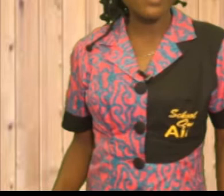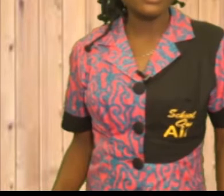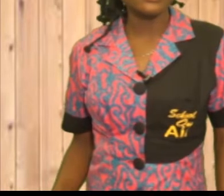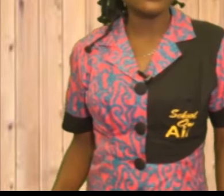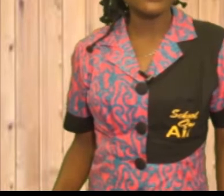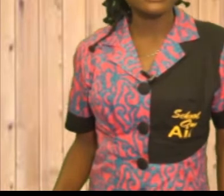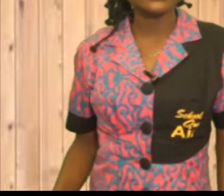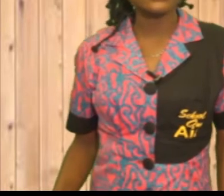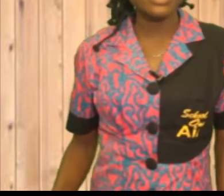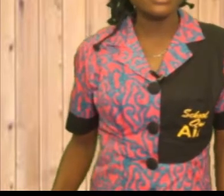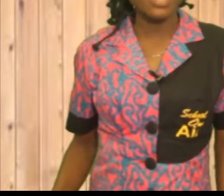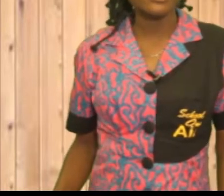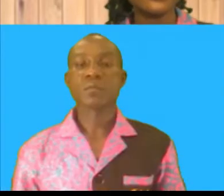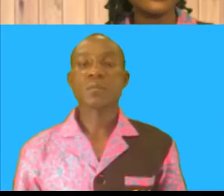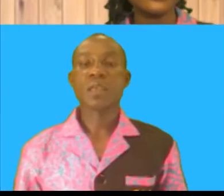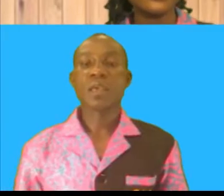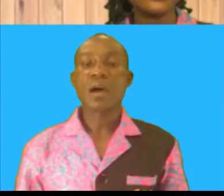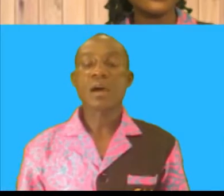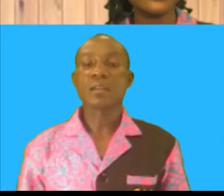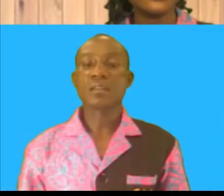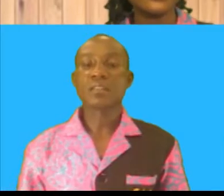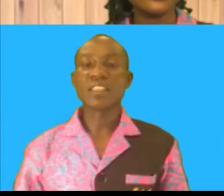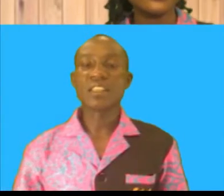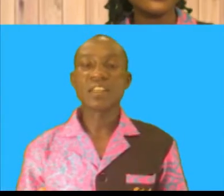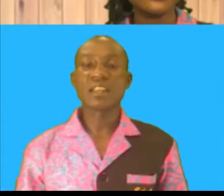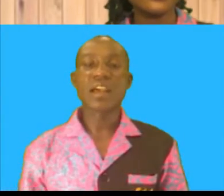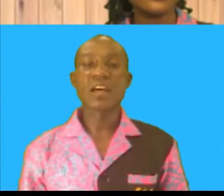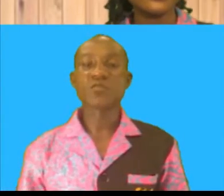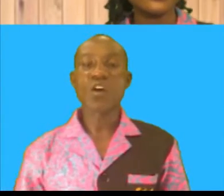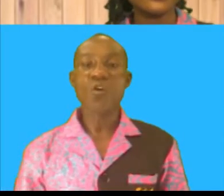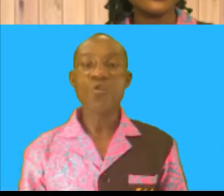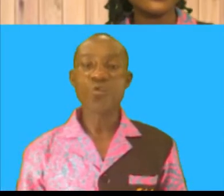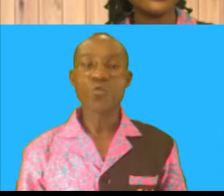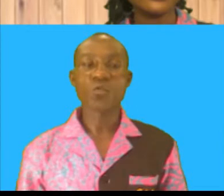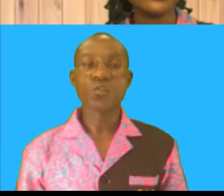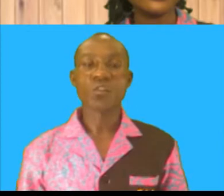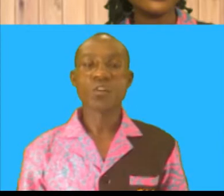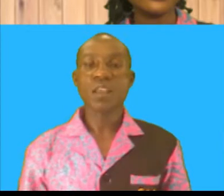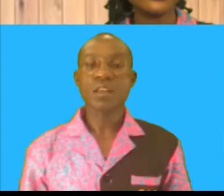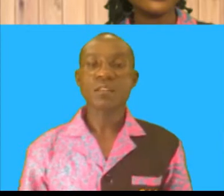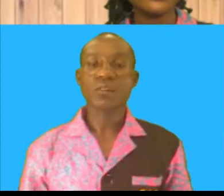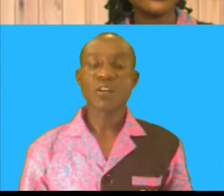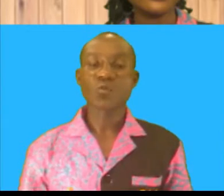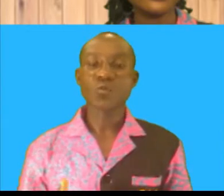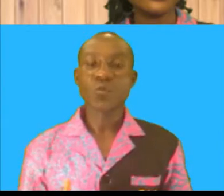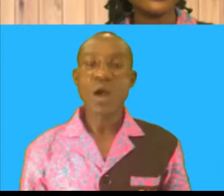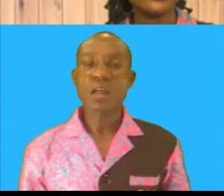3, I want us to do this together. Zan kirga 1 zuwa 3.